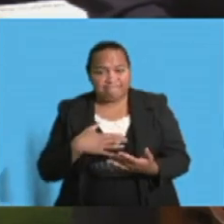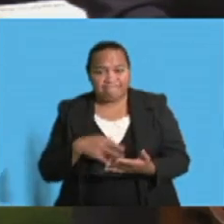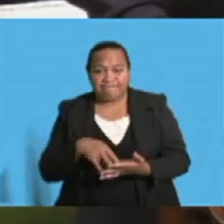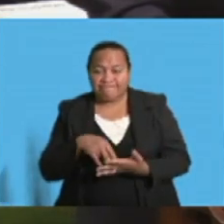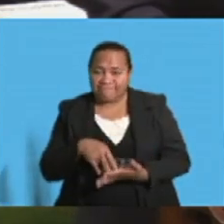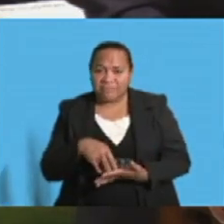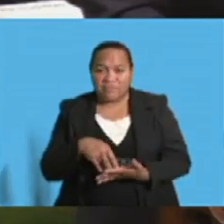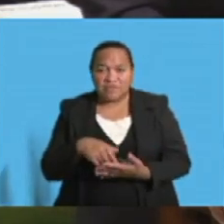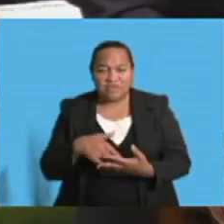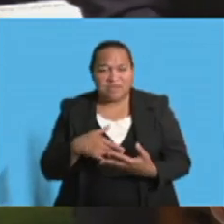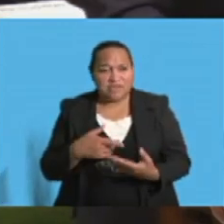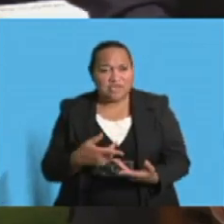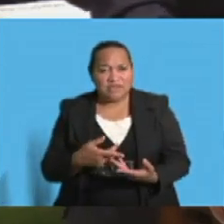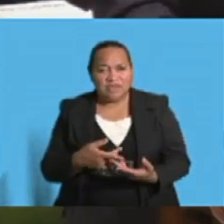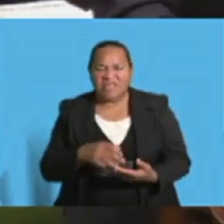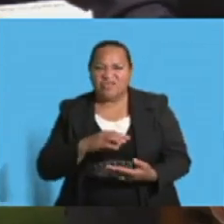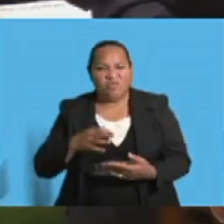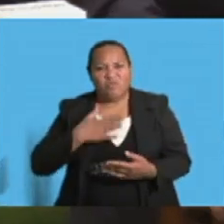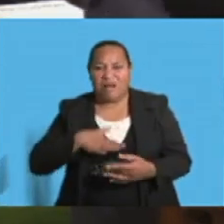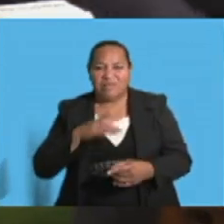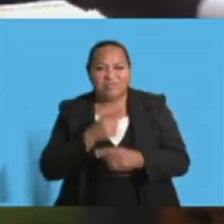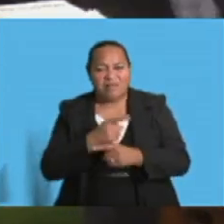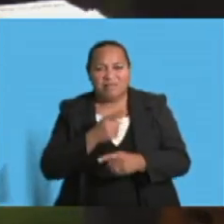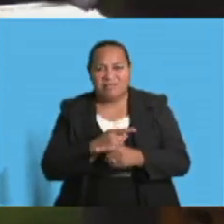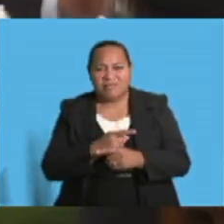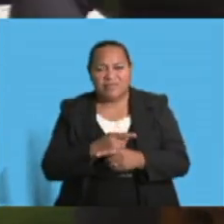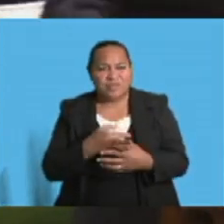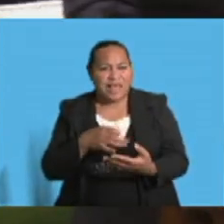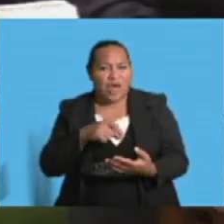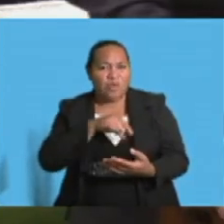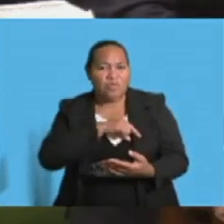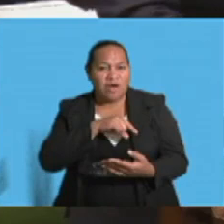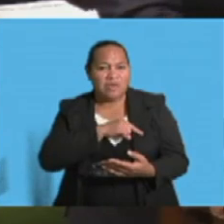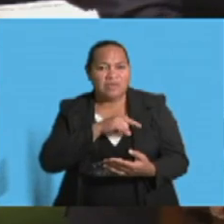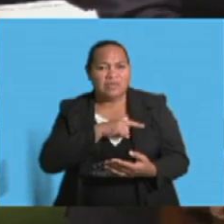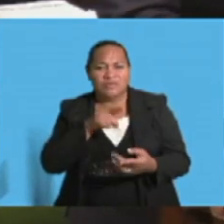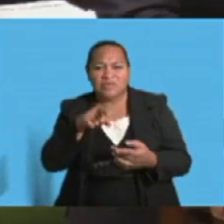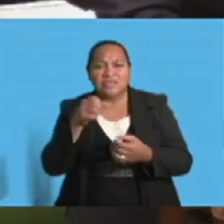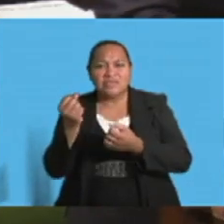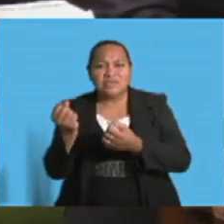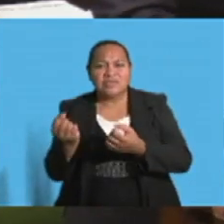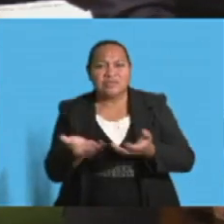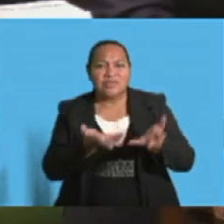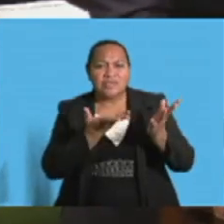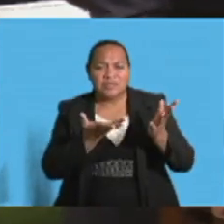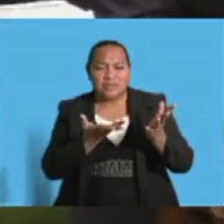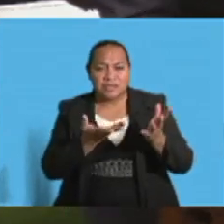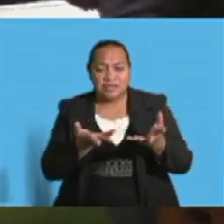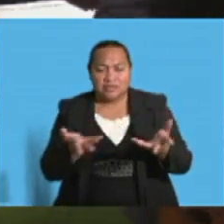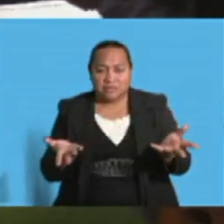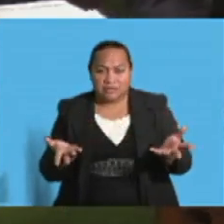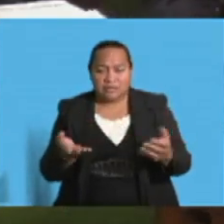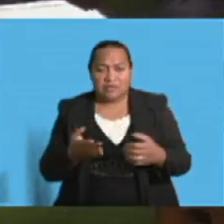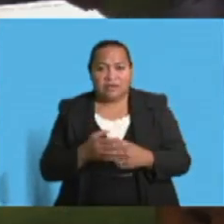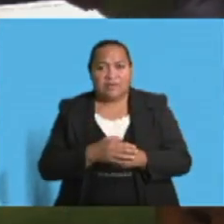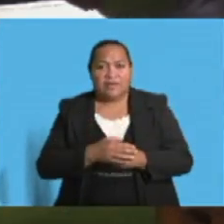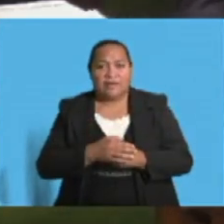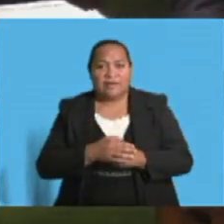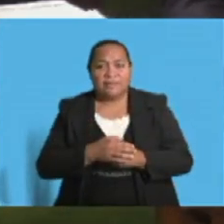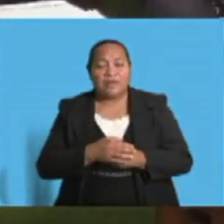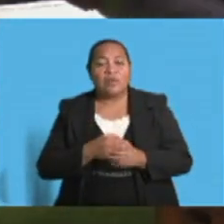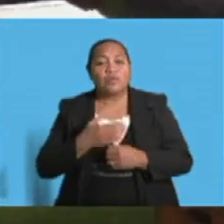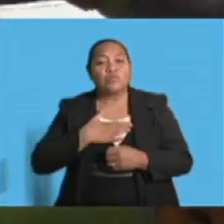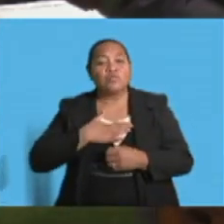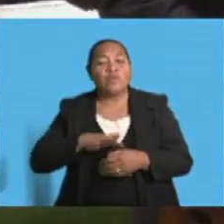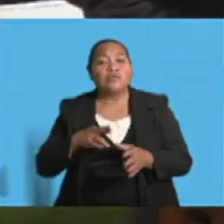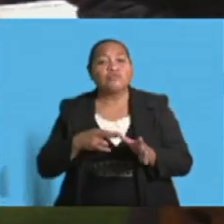fact, I do not even feel like speaking, given the quality of the submissions from the other side. But, Madam Speaker, I want to respond